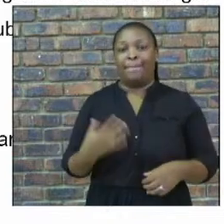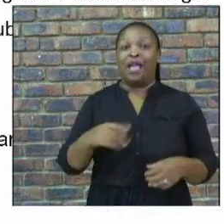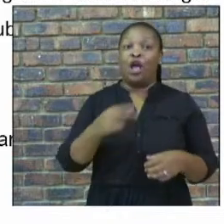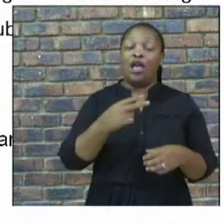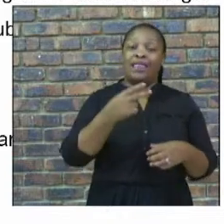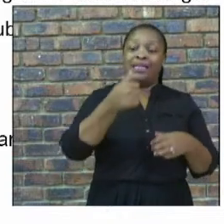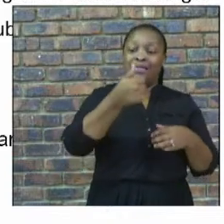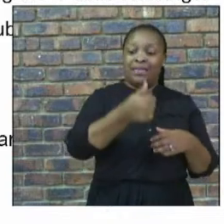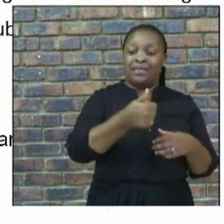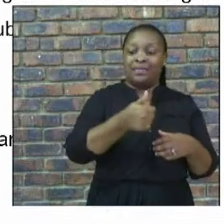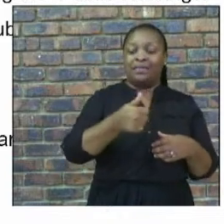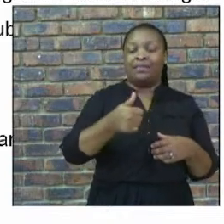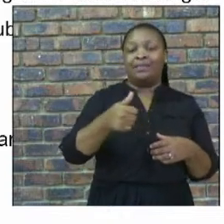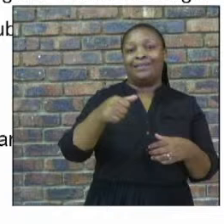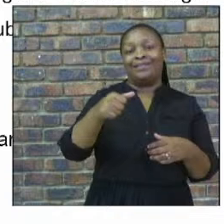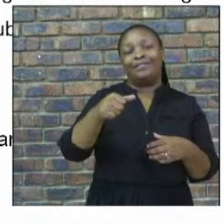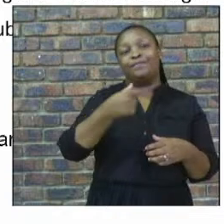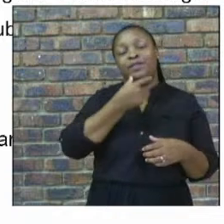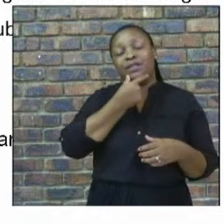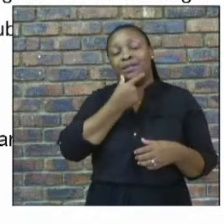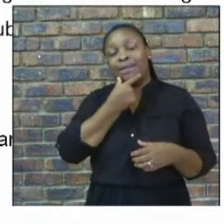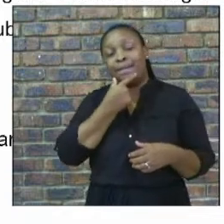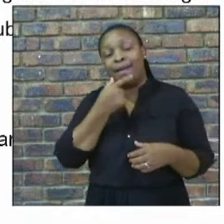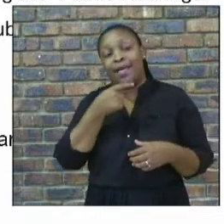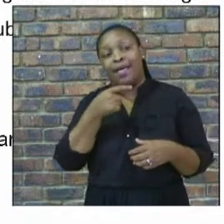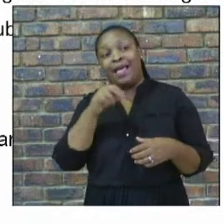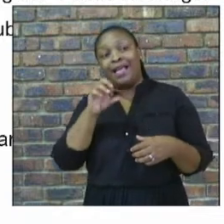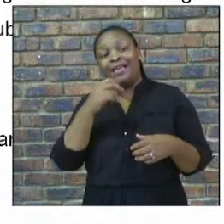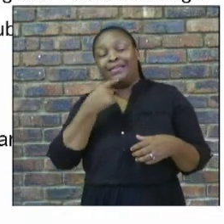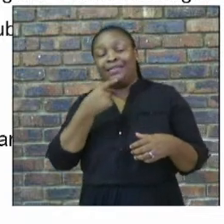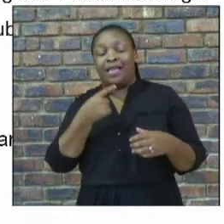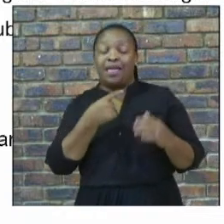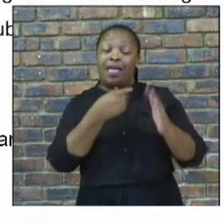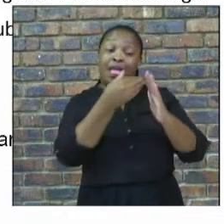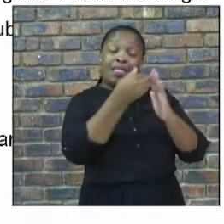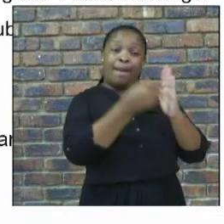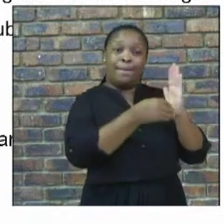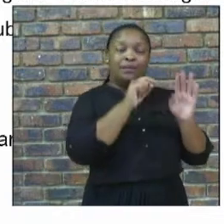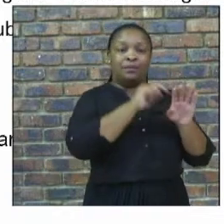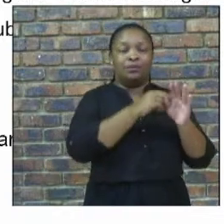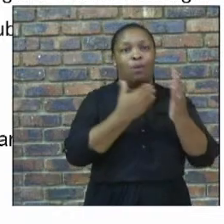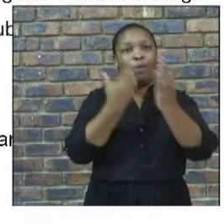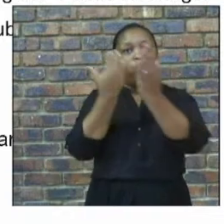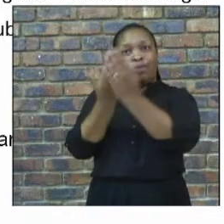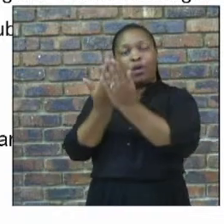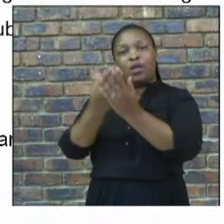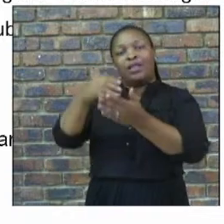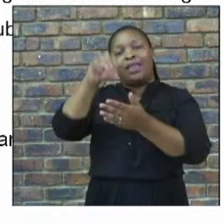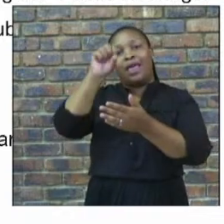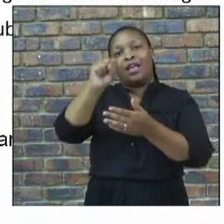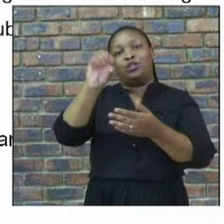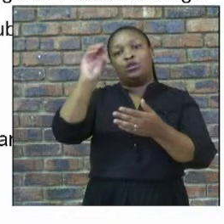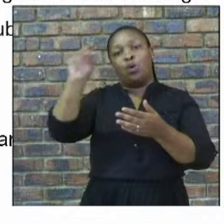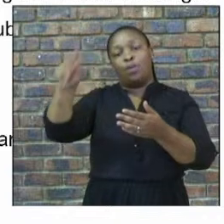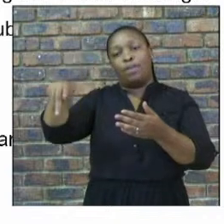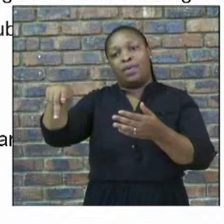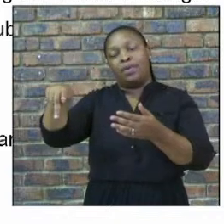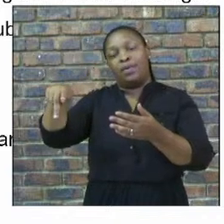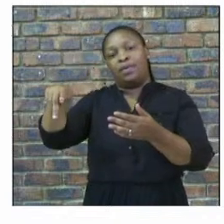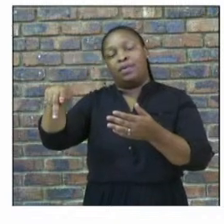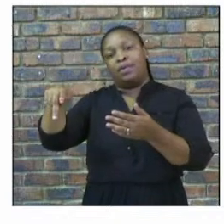December 2023 and recommended that the bill submitted to the NCOP for concurrence.